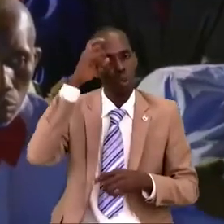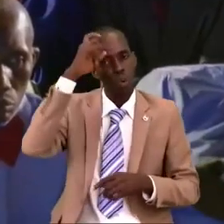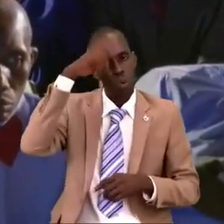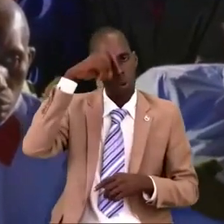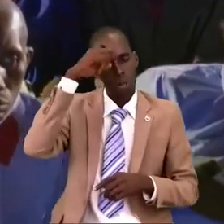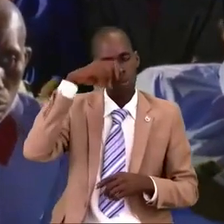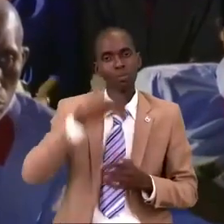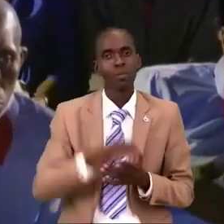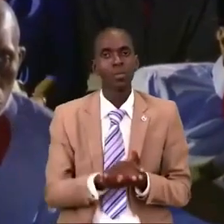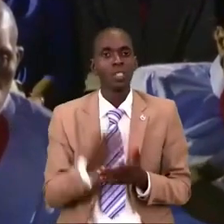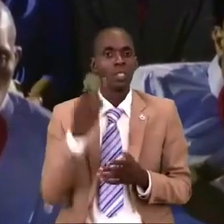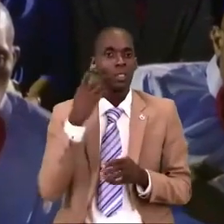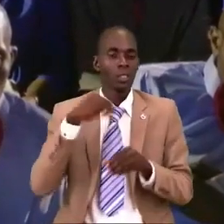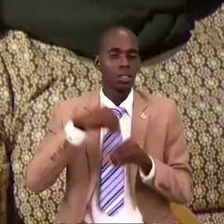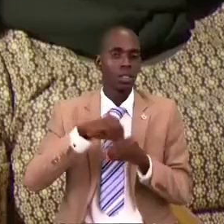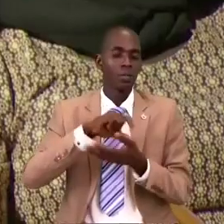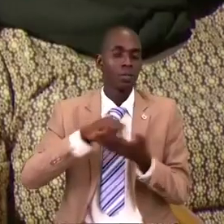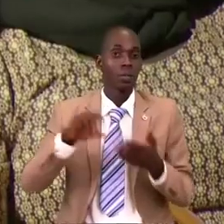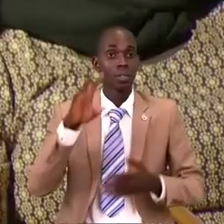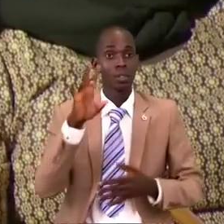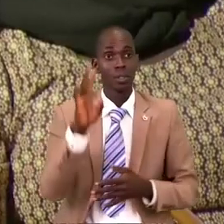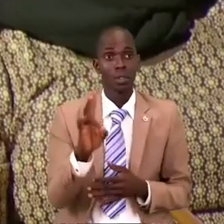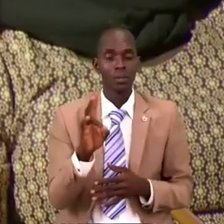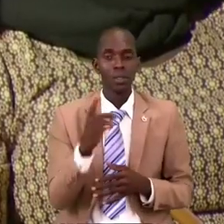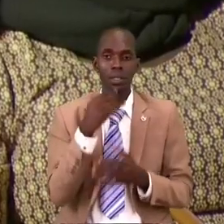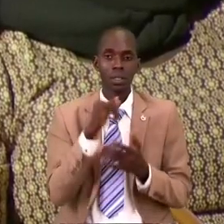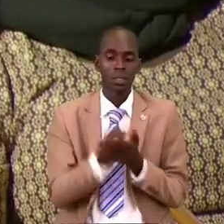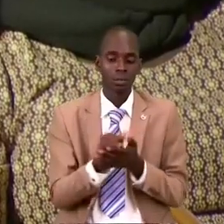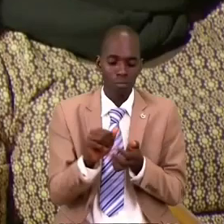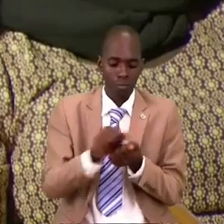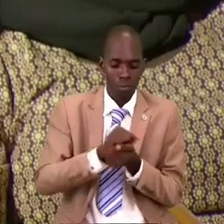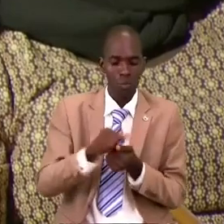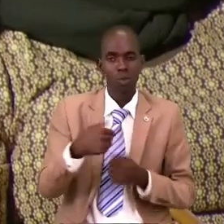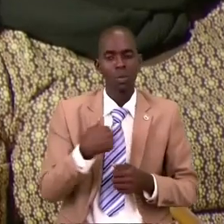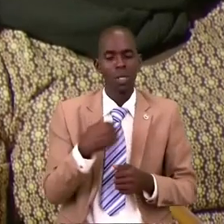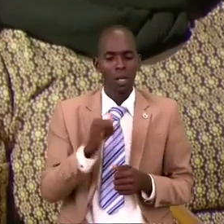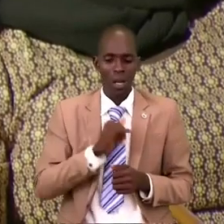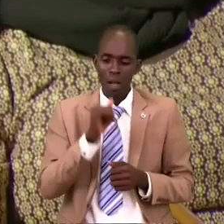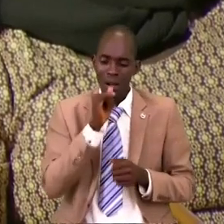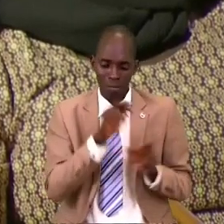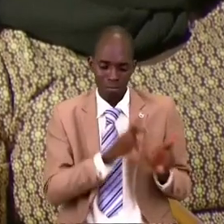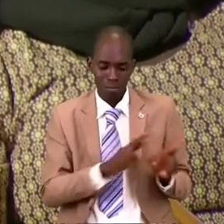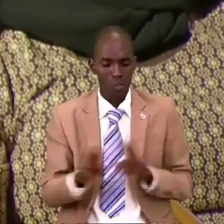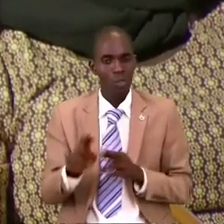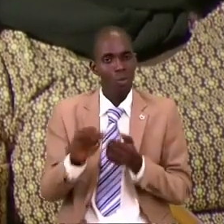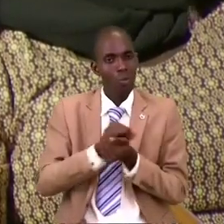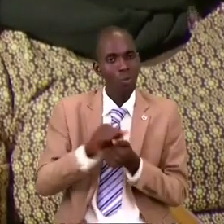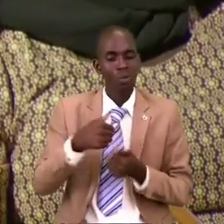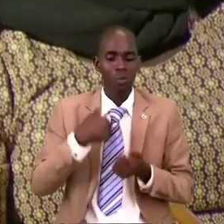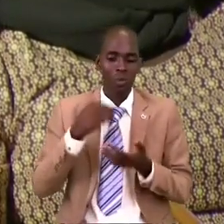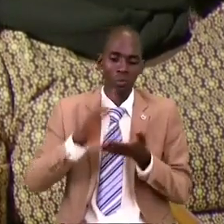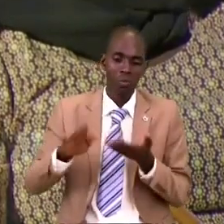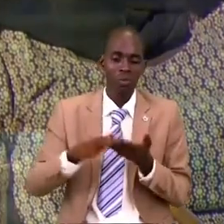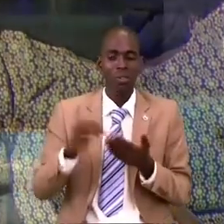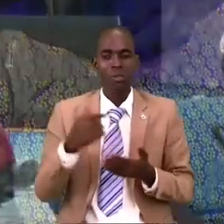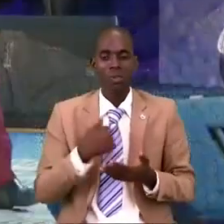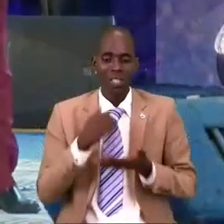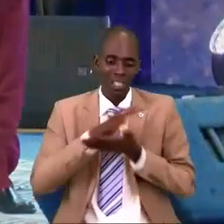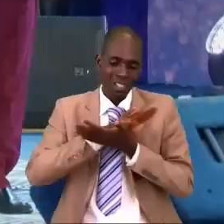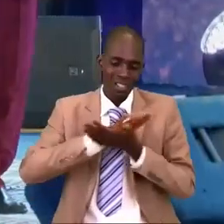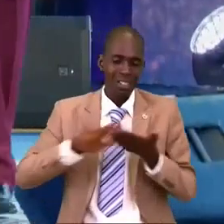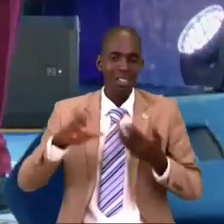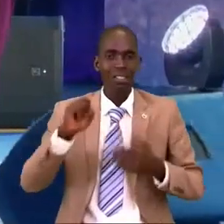Forgive me, cleanse me, and take everything that is evil away from me. Blot